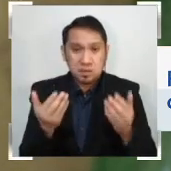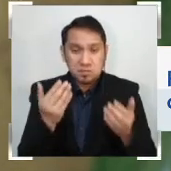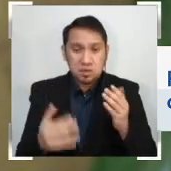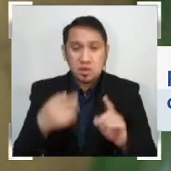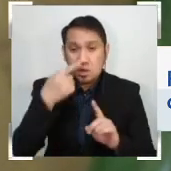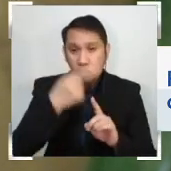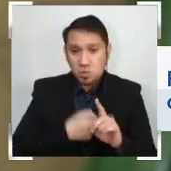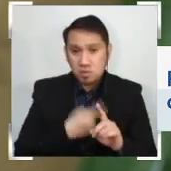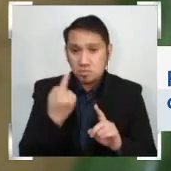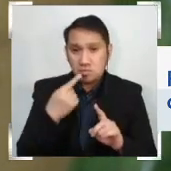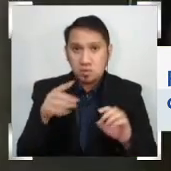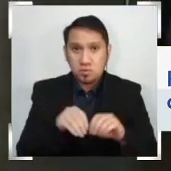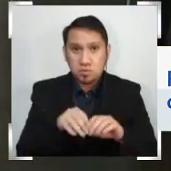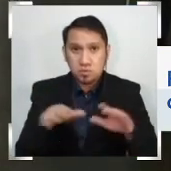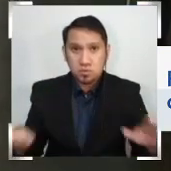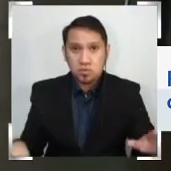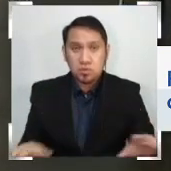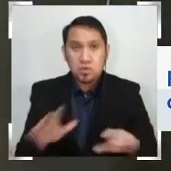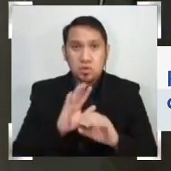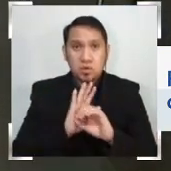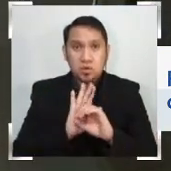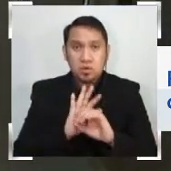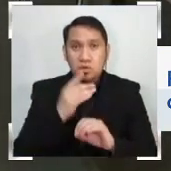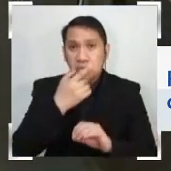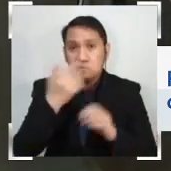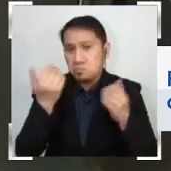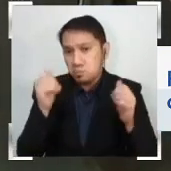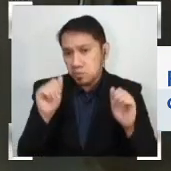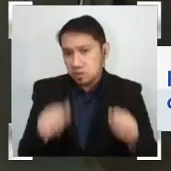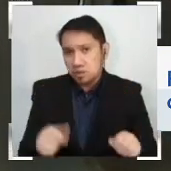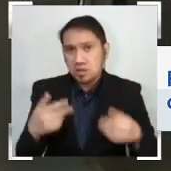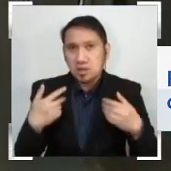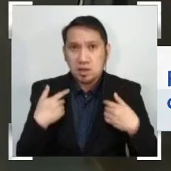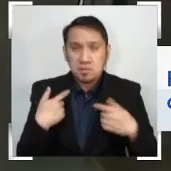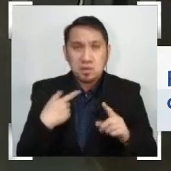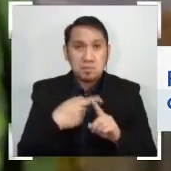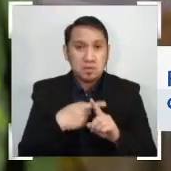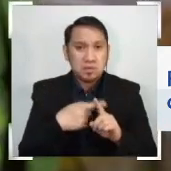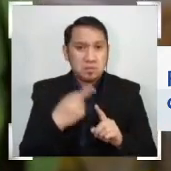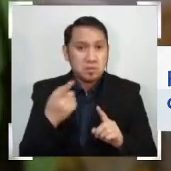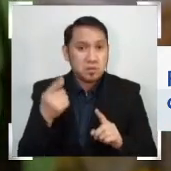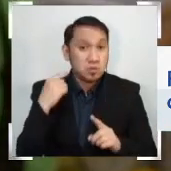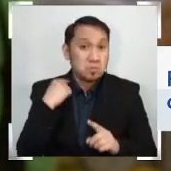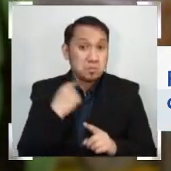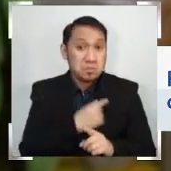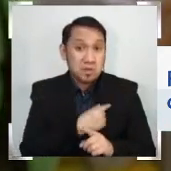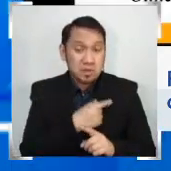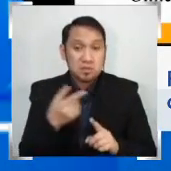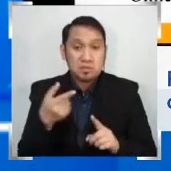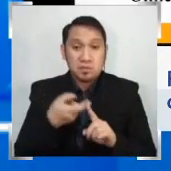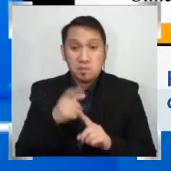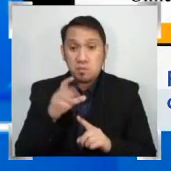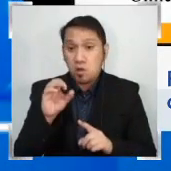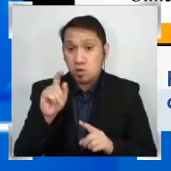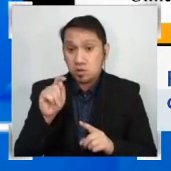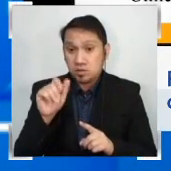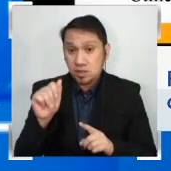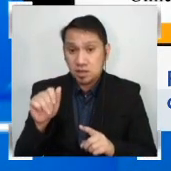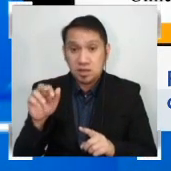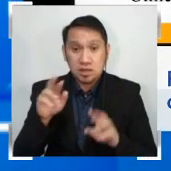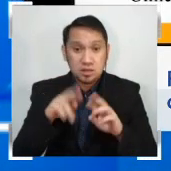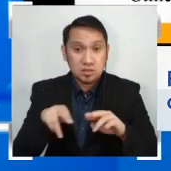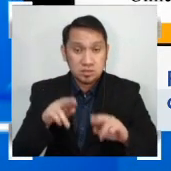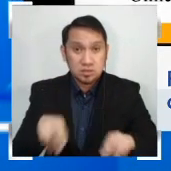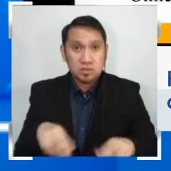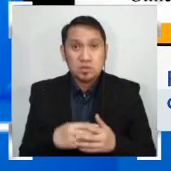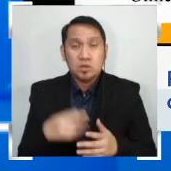ng Omicron. May nakikita ring positibo sa Omicron variant si Father Nick Ostriaco ng Octa Research. We should expect this,